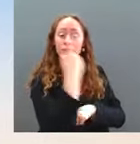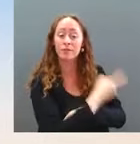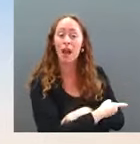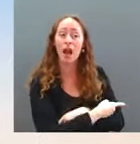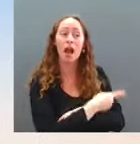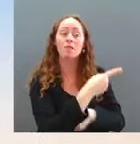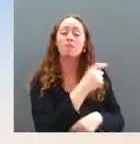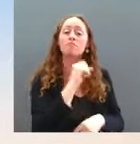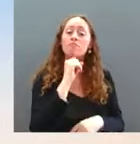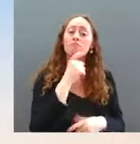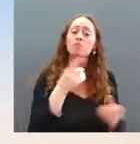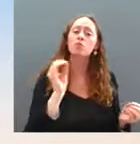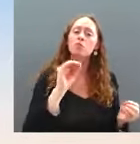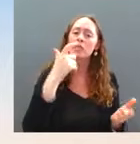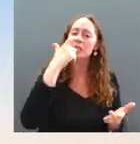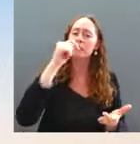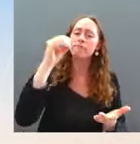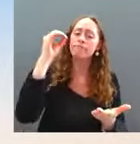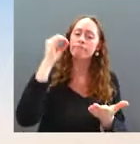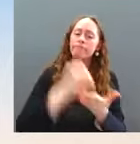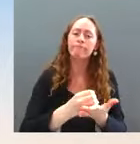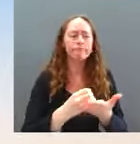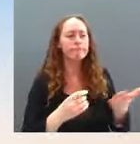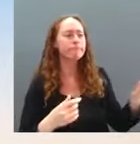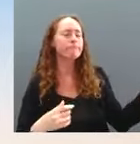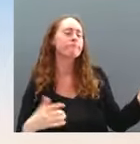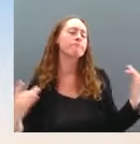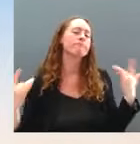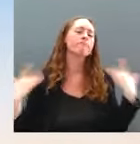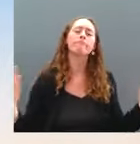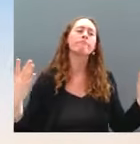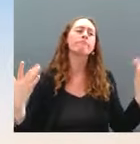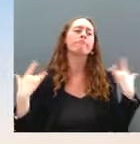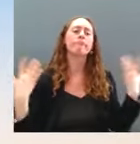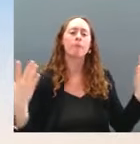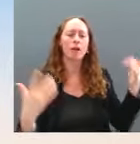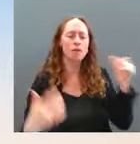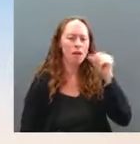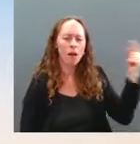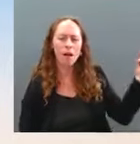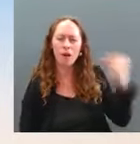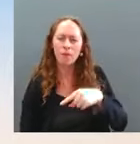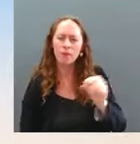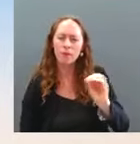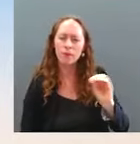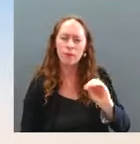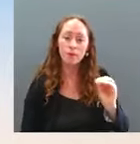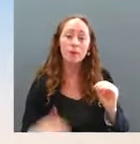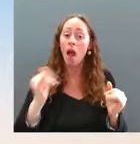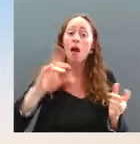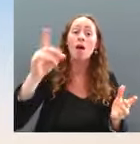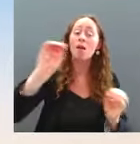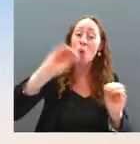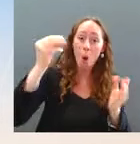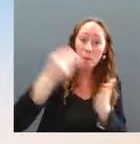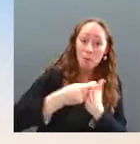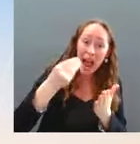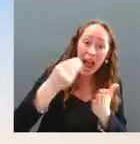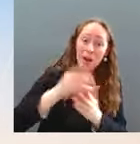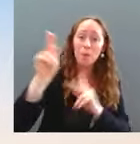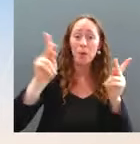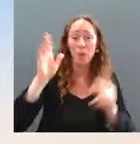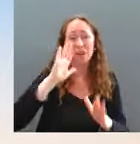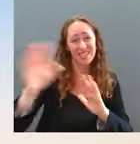get this funding. Otherwise, people in the country are going to die. That's our larger point. And a quick follow-up on Vice President Harris. Yeah. She was a close